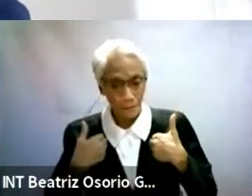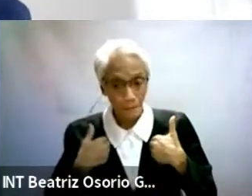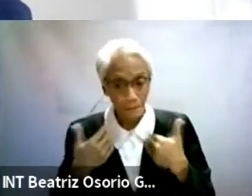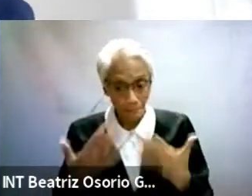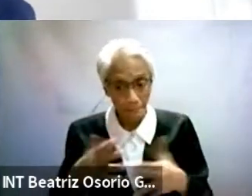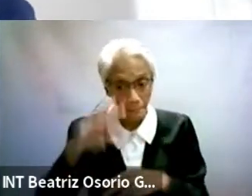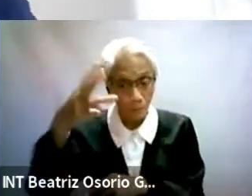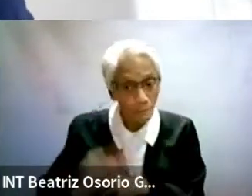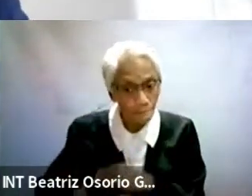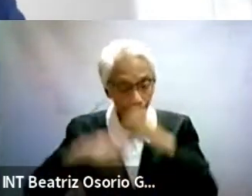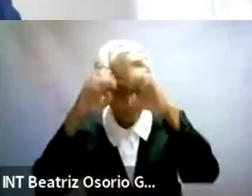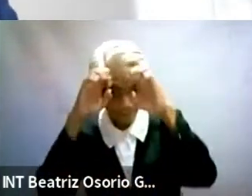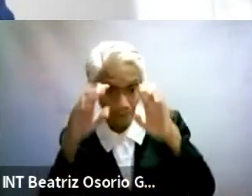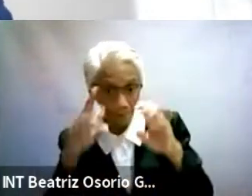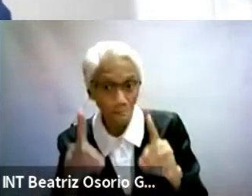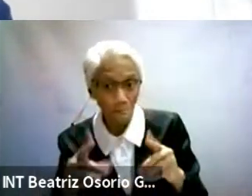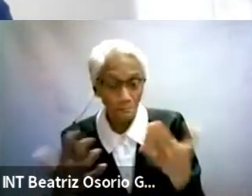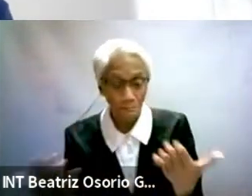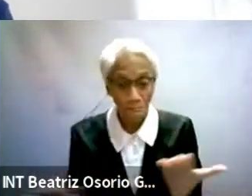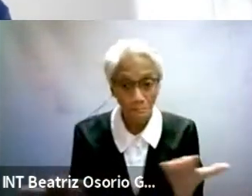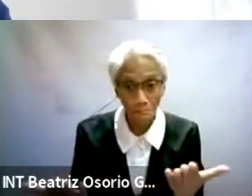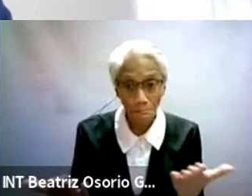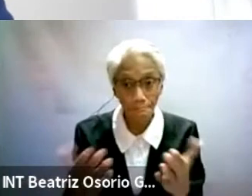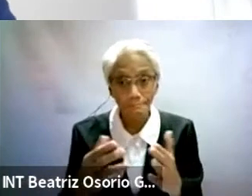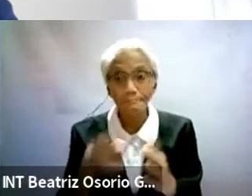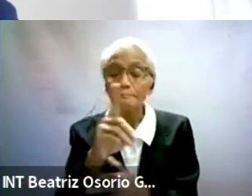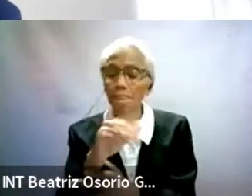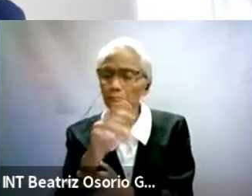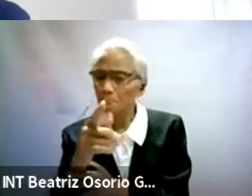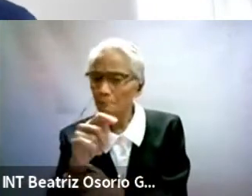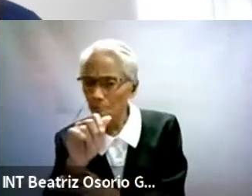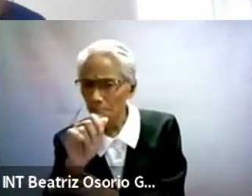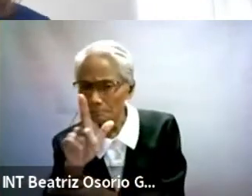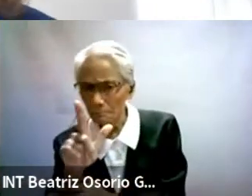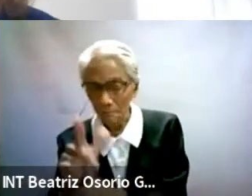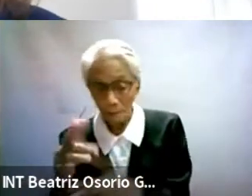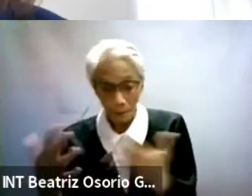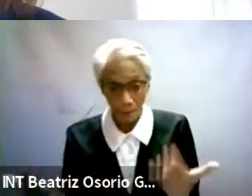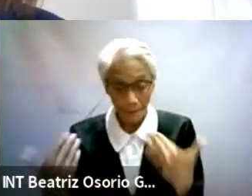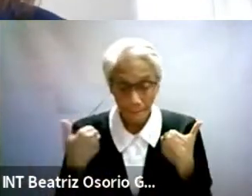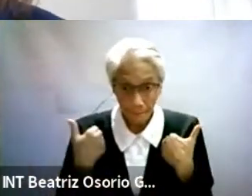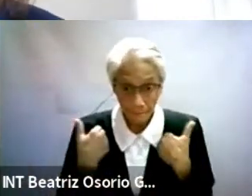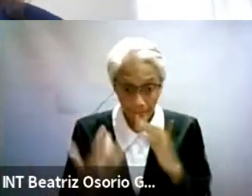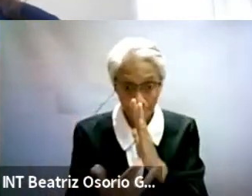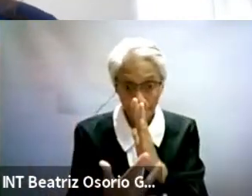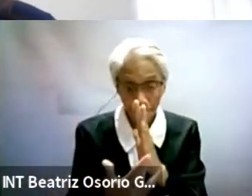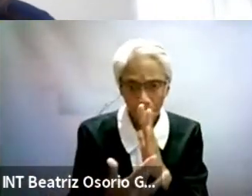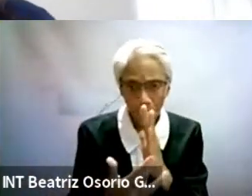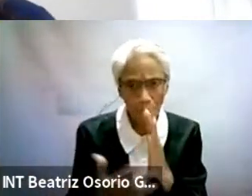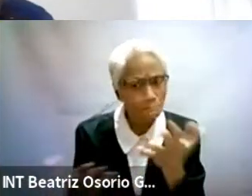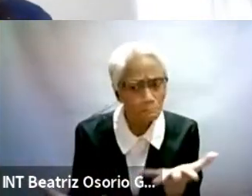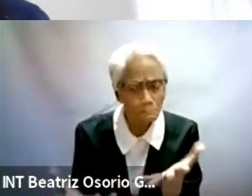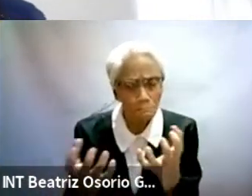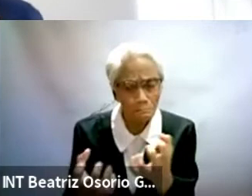in education and will rush to the section on digital literacy. There will be those who look to see what it says